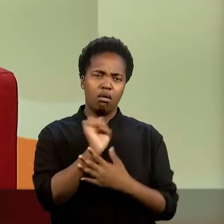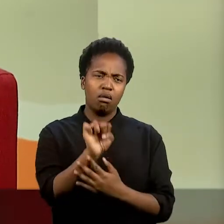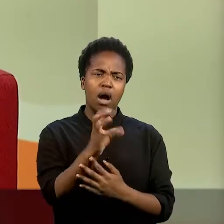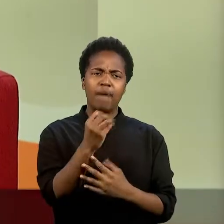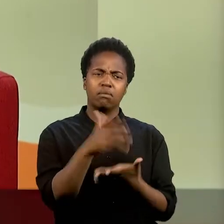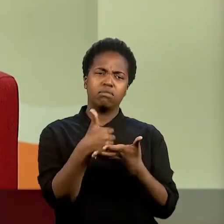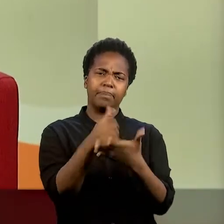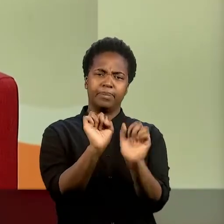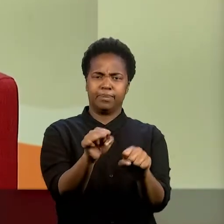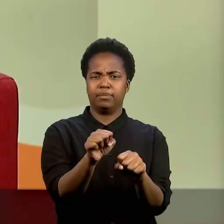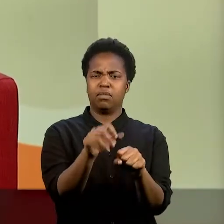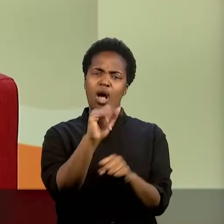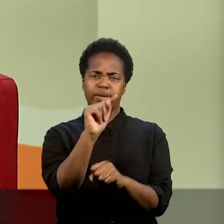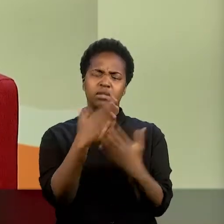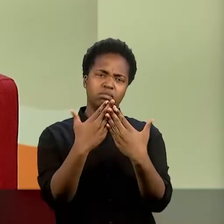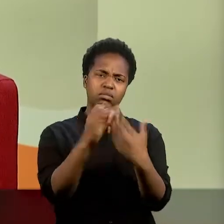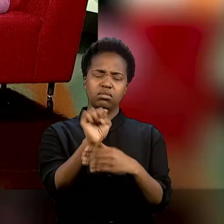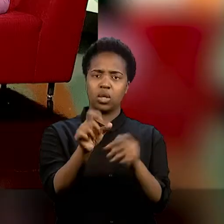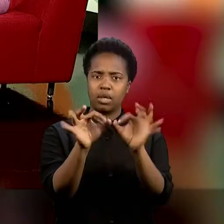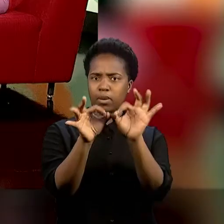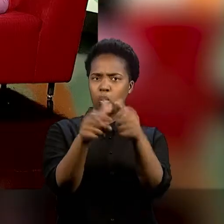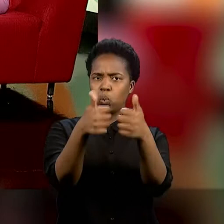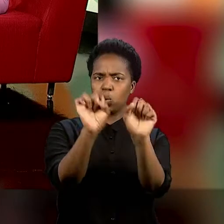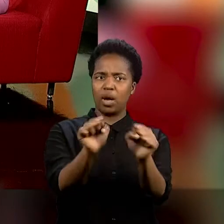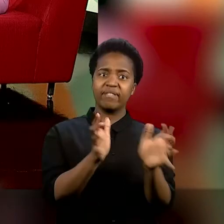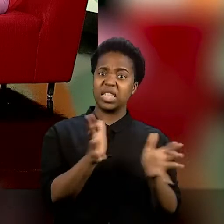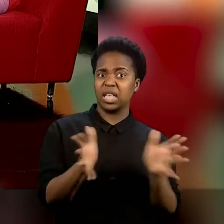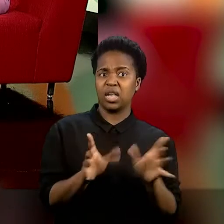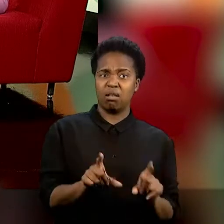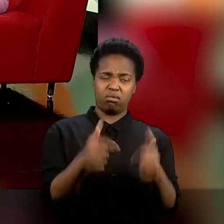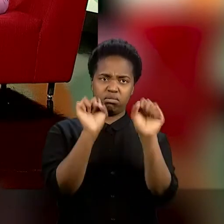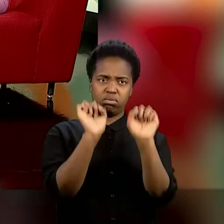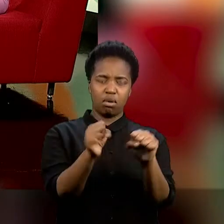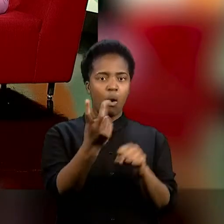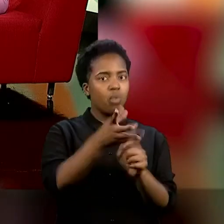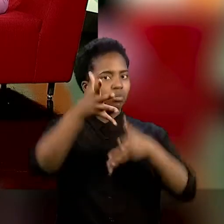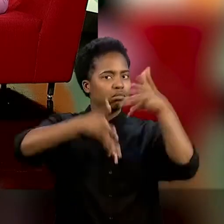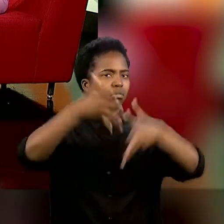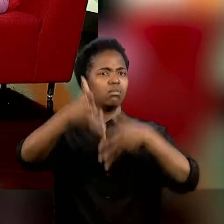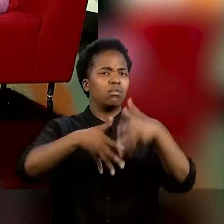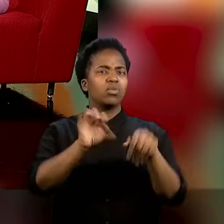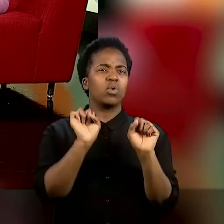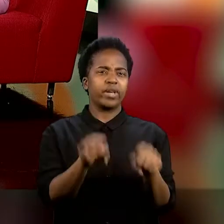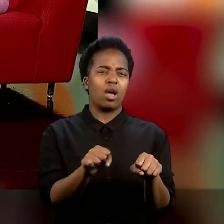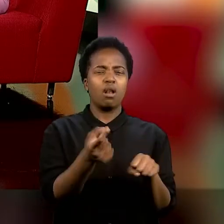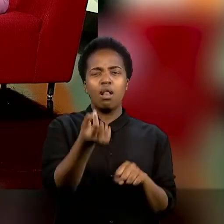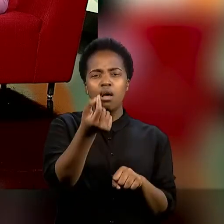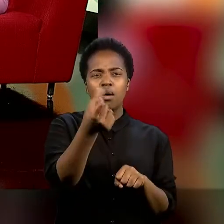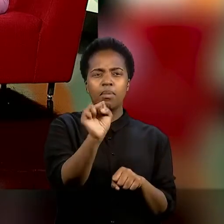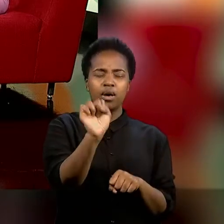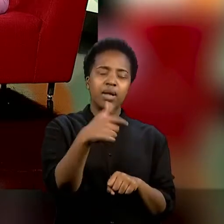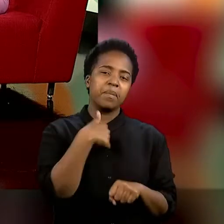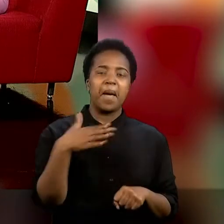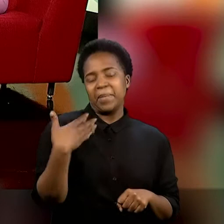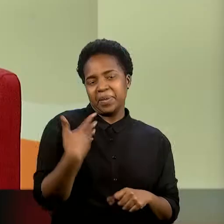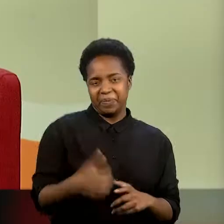and that college there was more helpful. There are good interpreters there, and the facilitators there can also sign, you see,